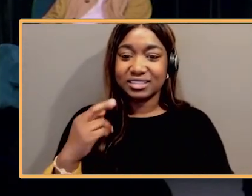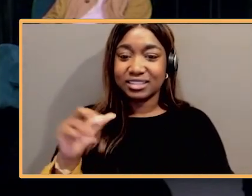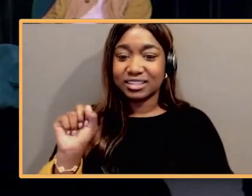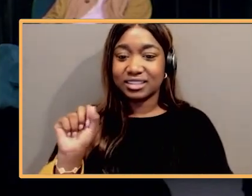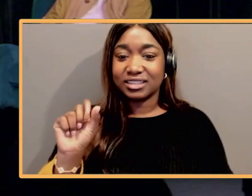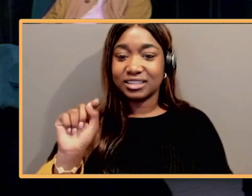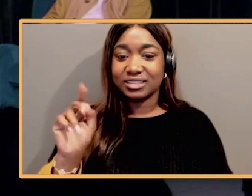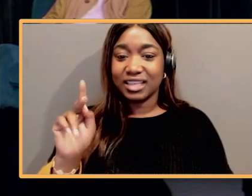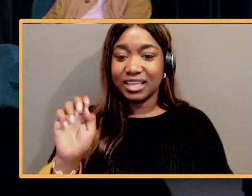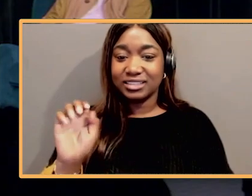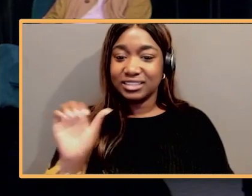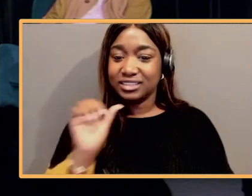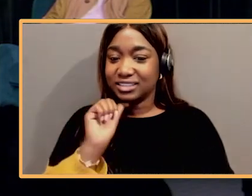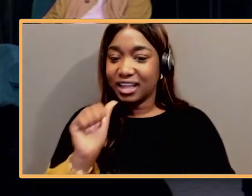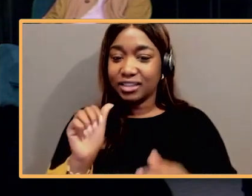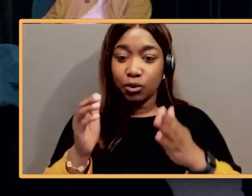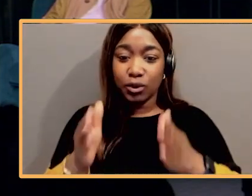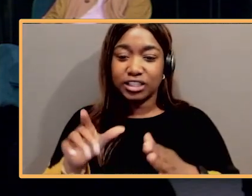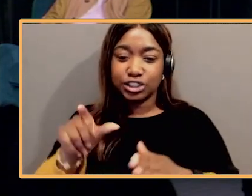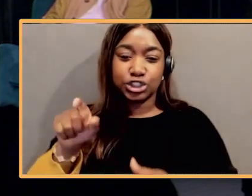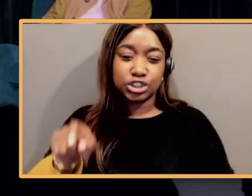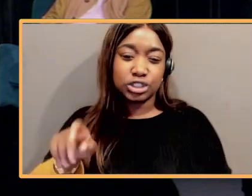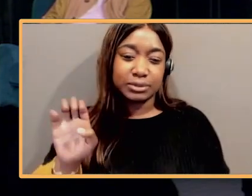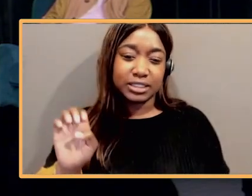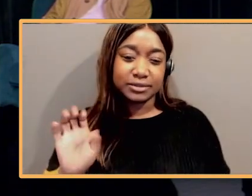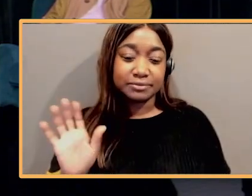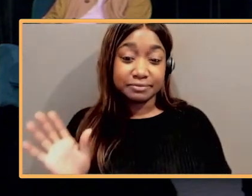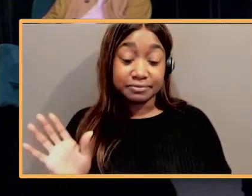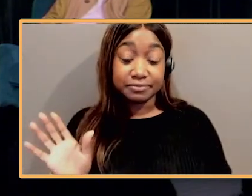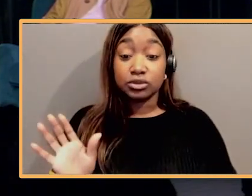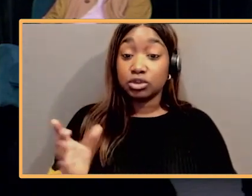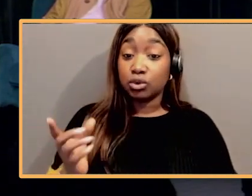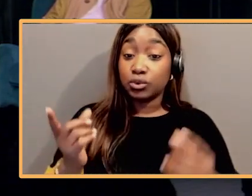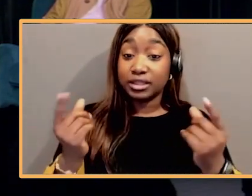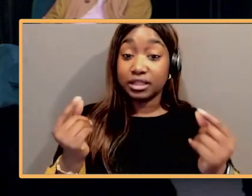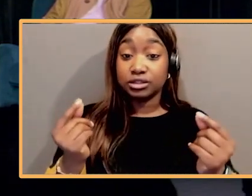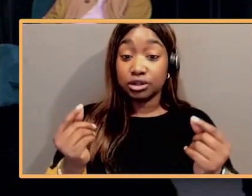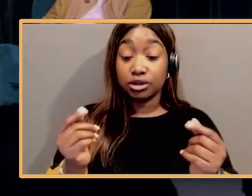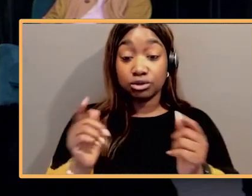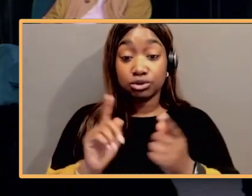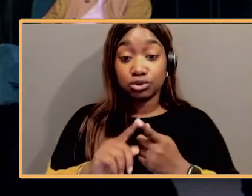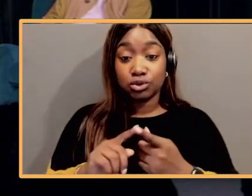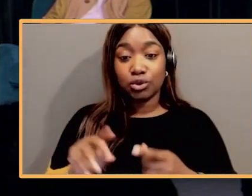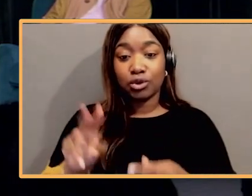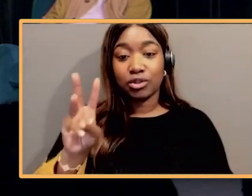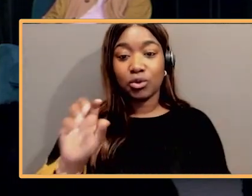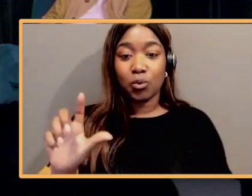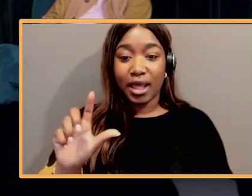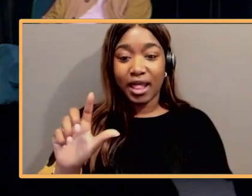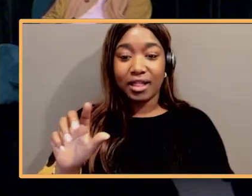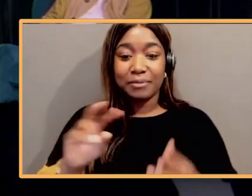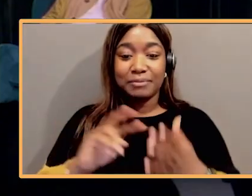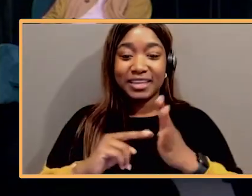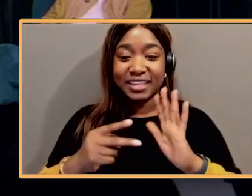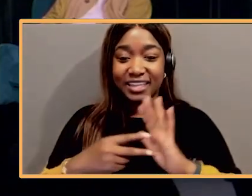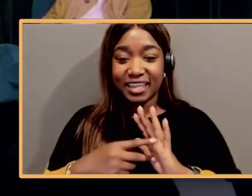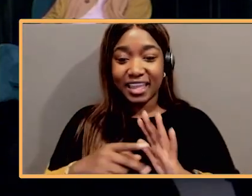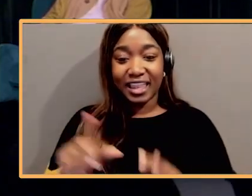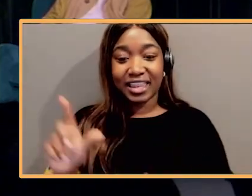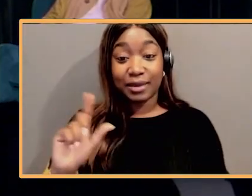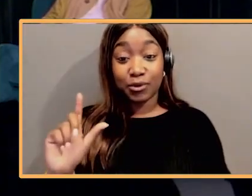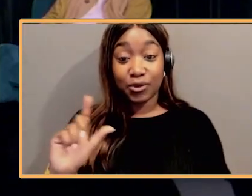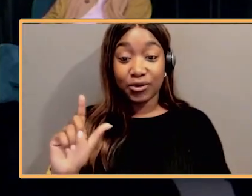they should be, right? And what that does to, I think, the well-meaning liberal is